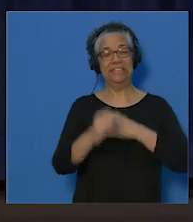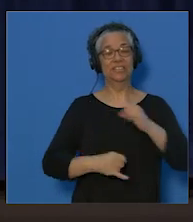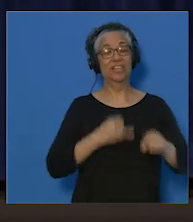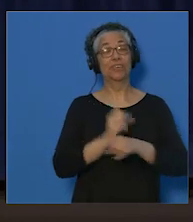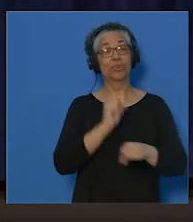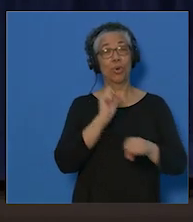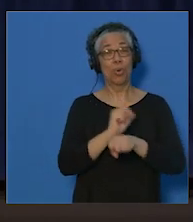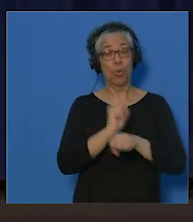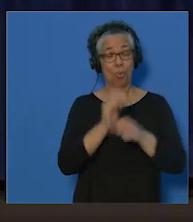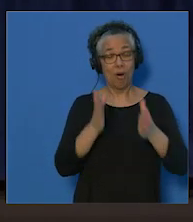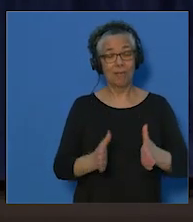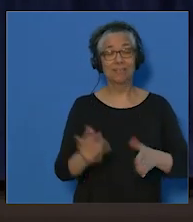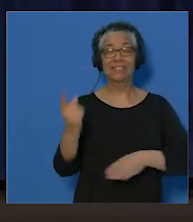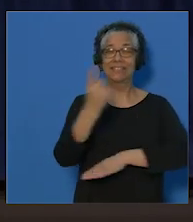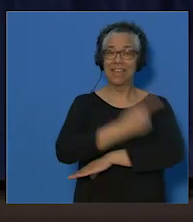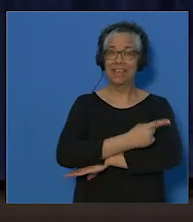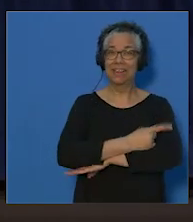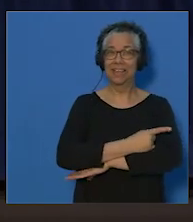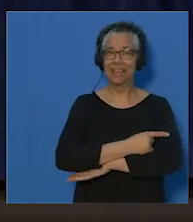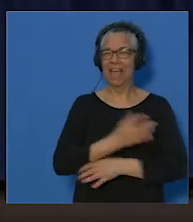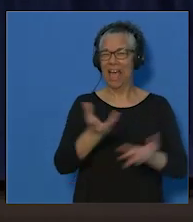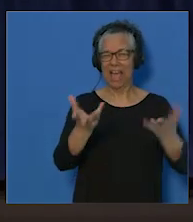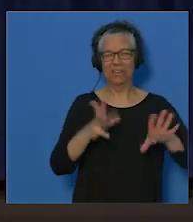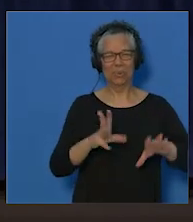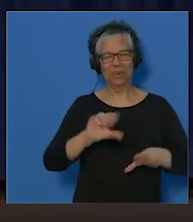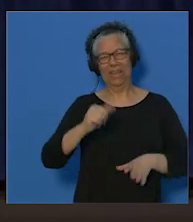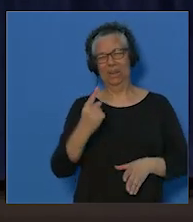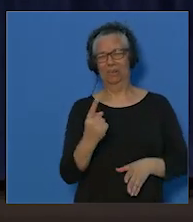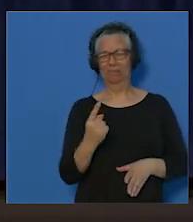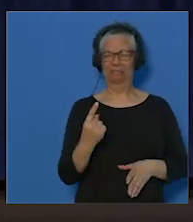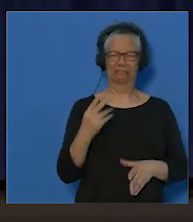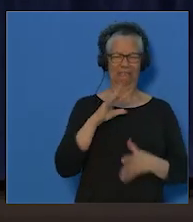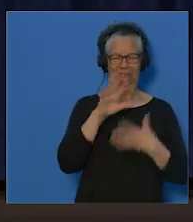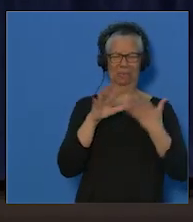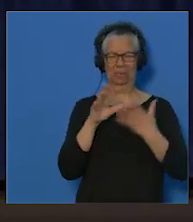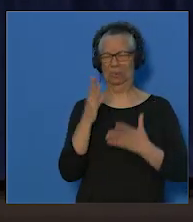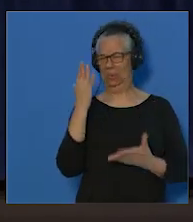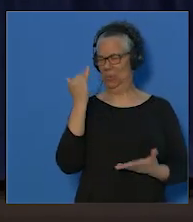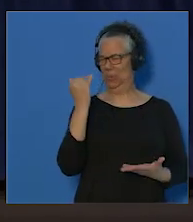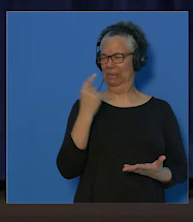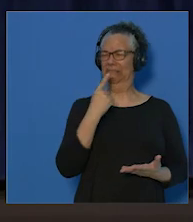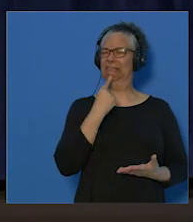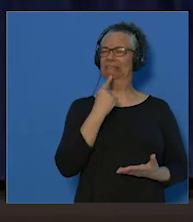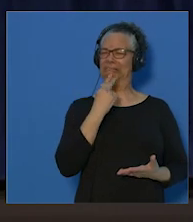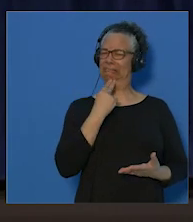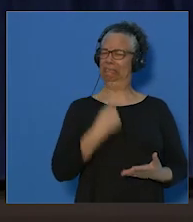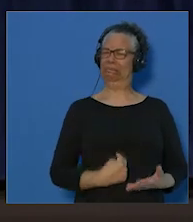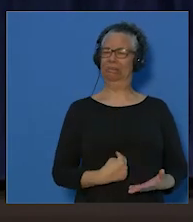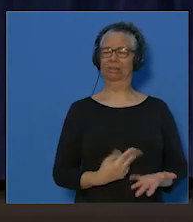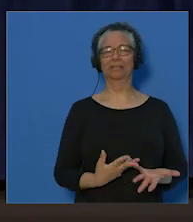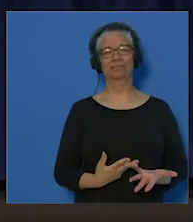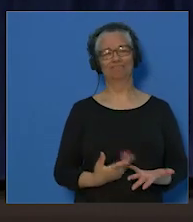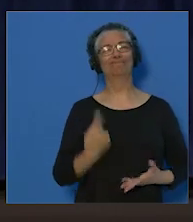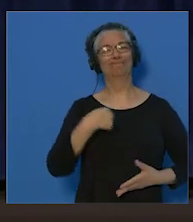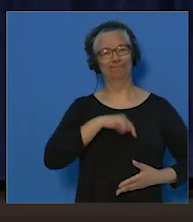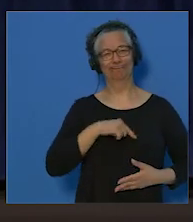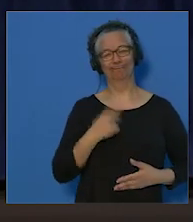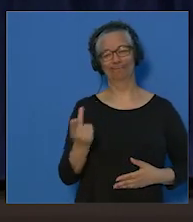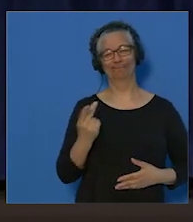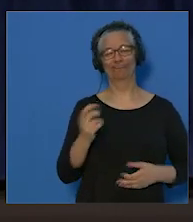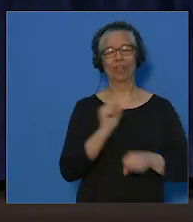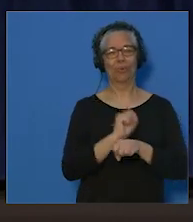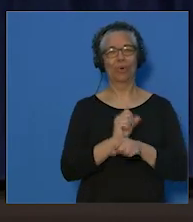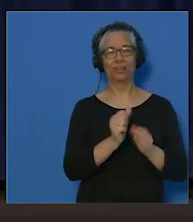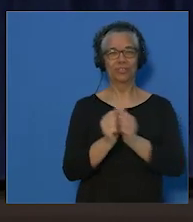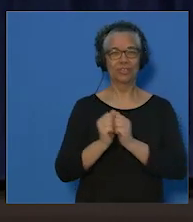Day. So I don't want anyone to be confused there. But thank you, Leader of the Opposition. We are working together, and we're going to continue to